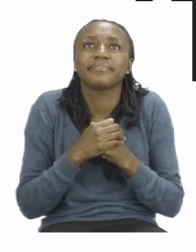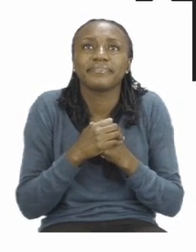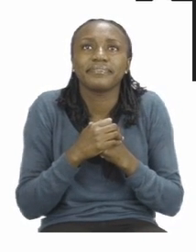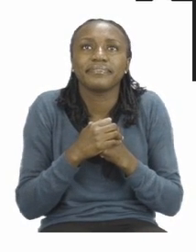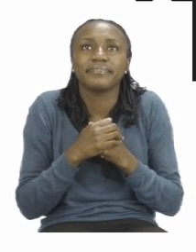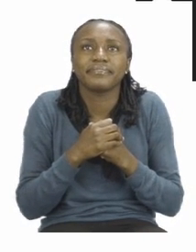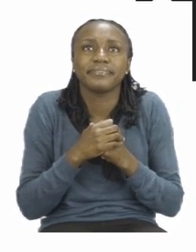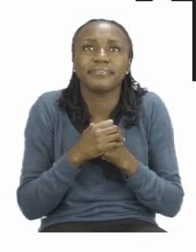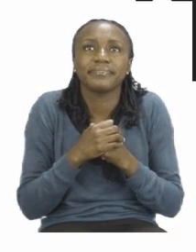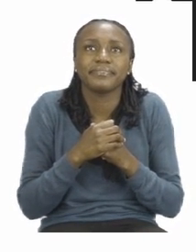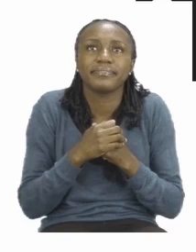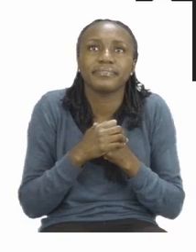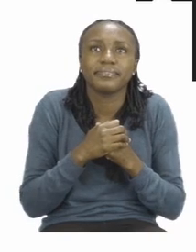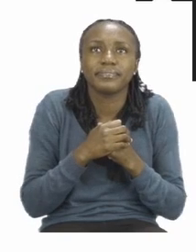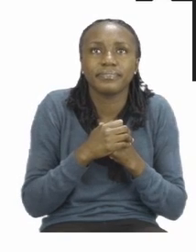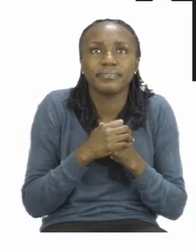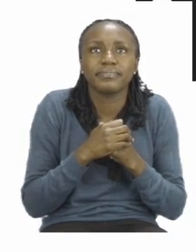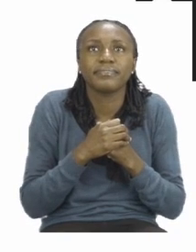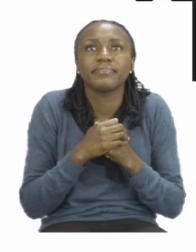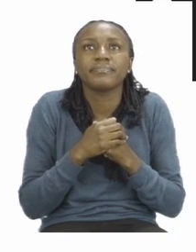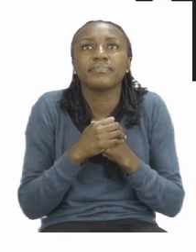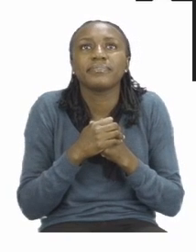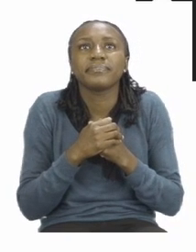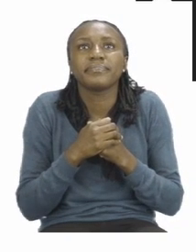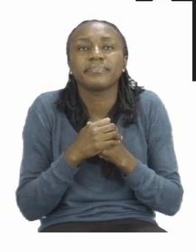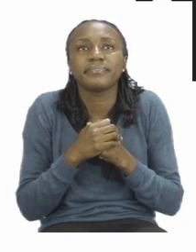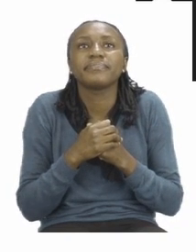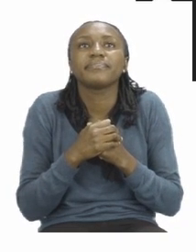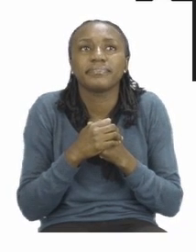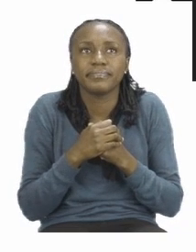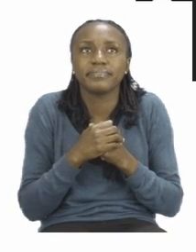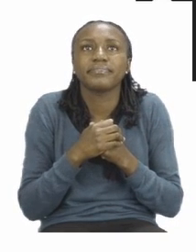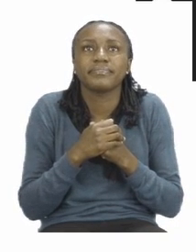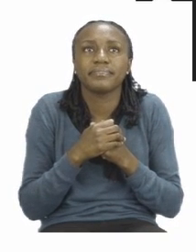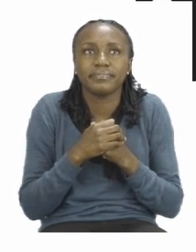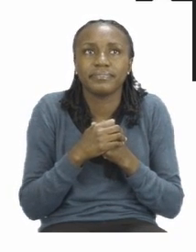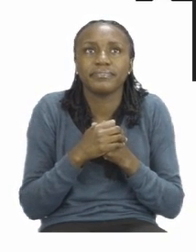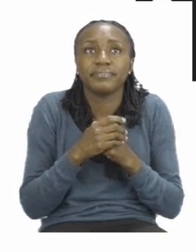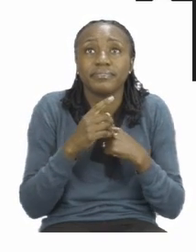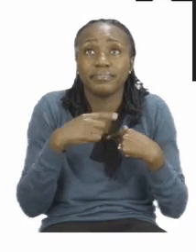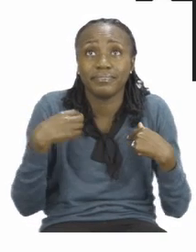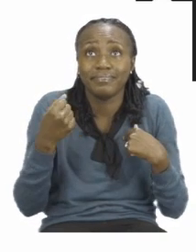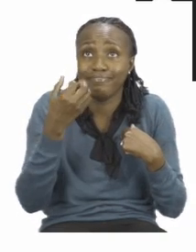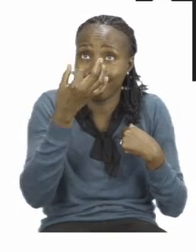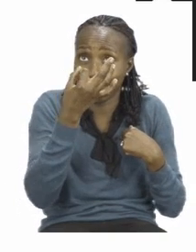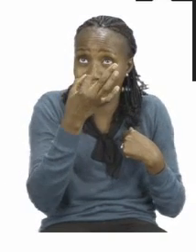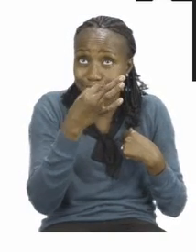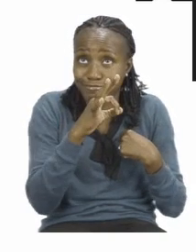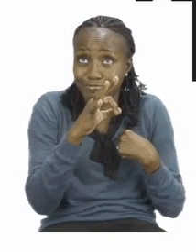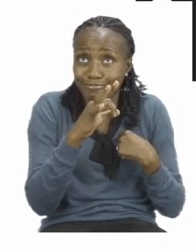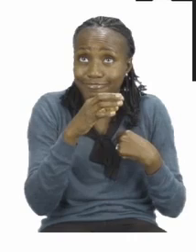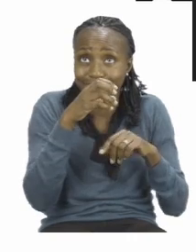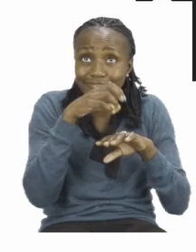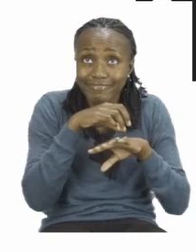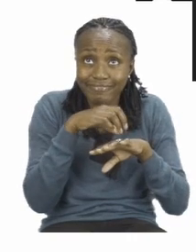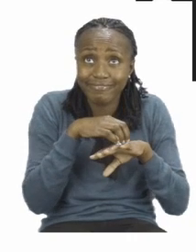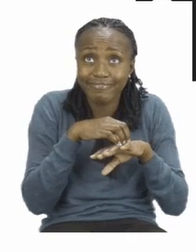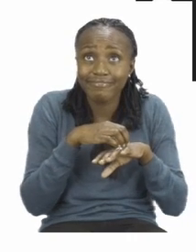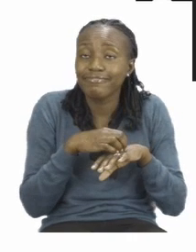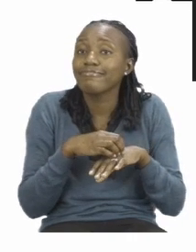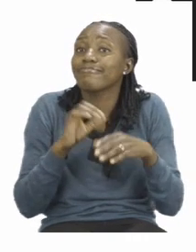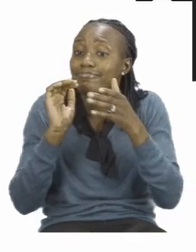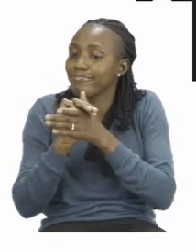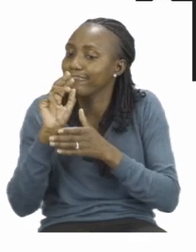Now the important information we have been given is the 9 cupcakes and the 3 friends. So